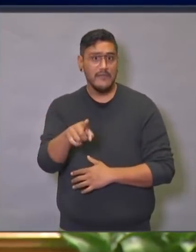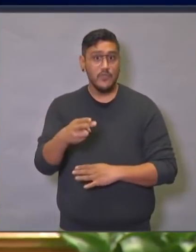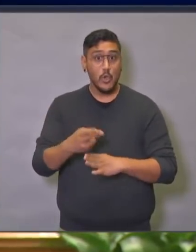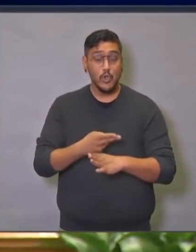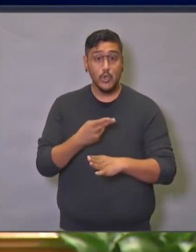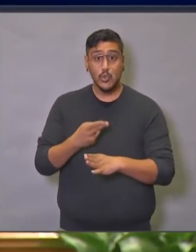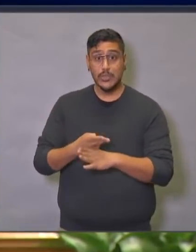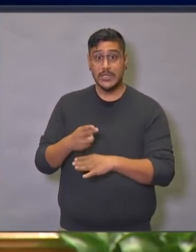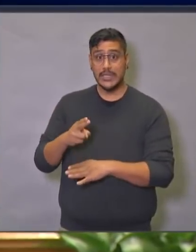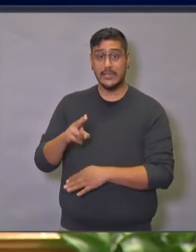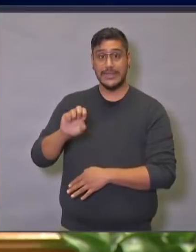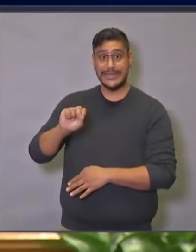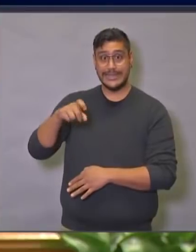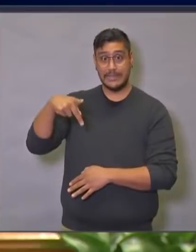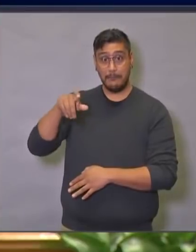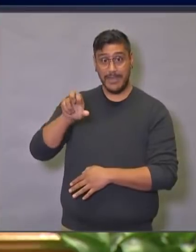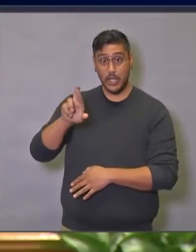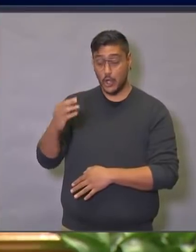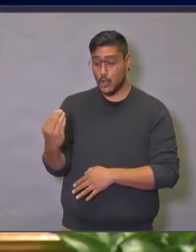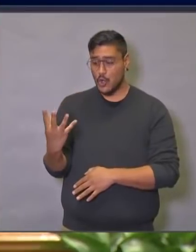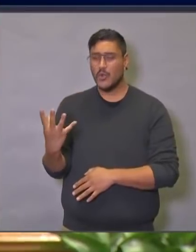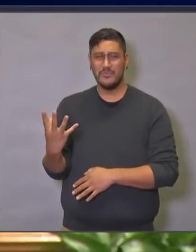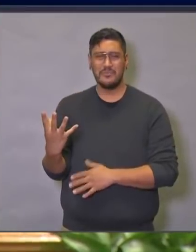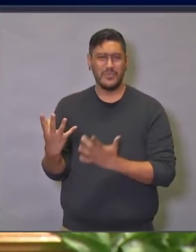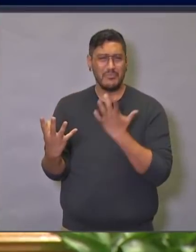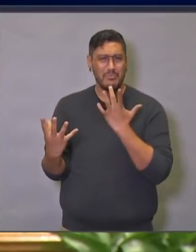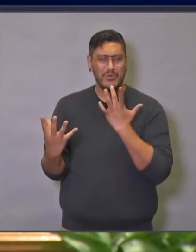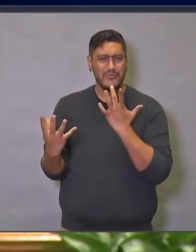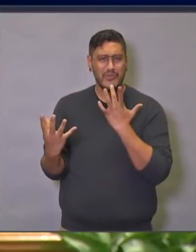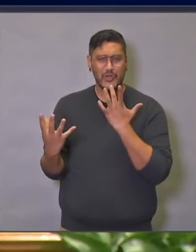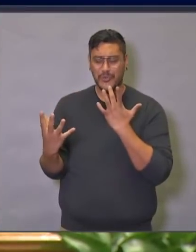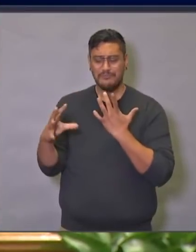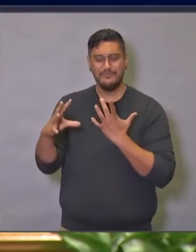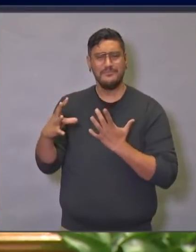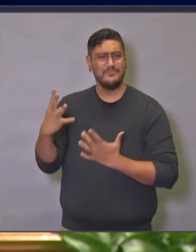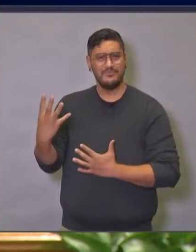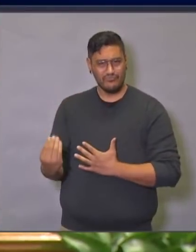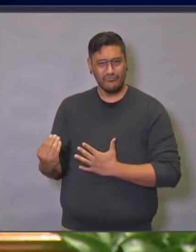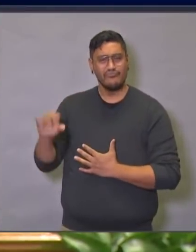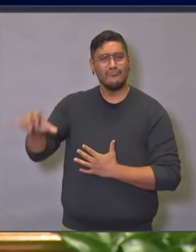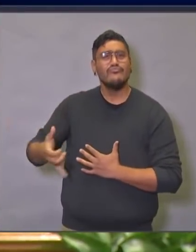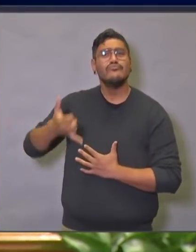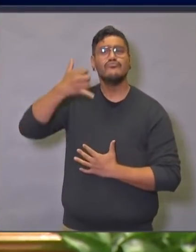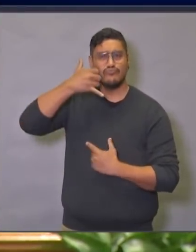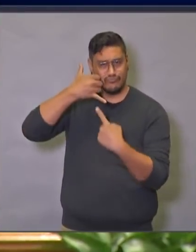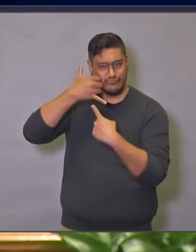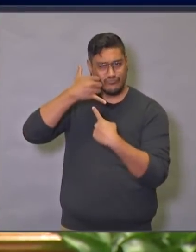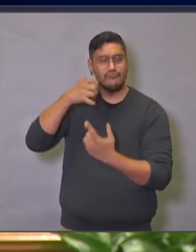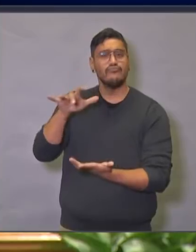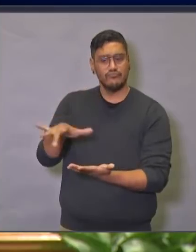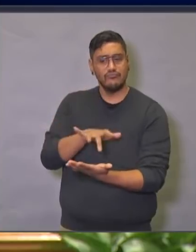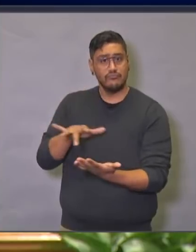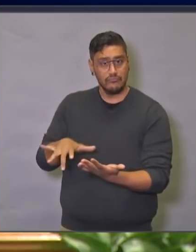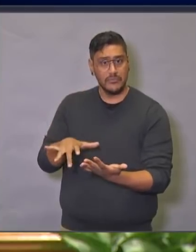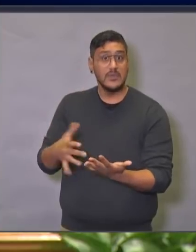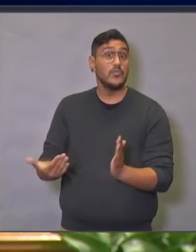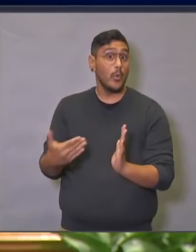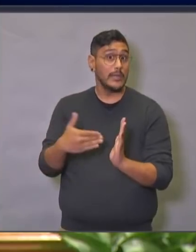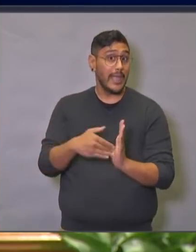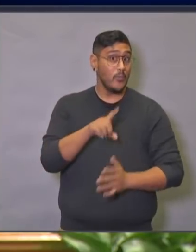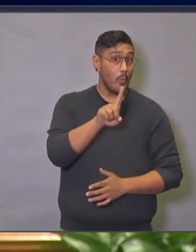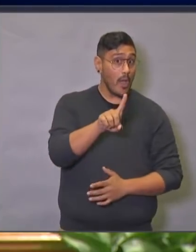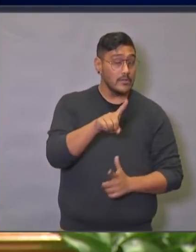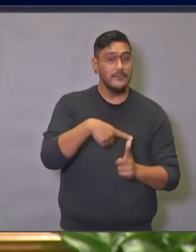speakerphone, please pick up the handset before pressing the numbers. Once again, for questions, you may press 1, then